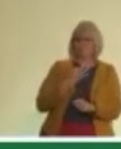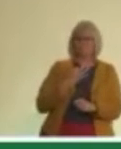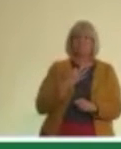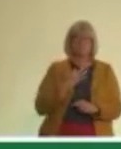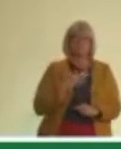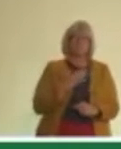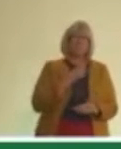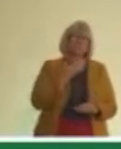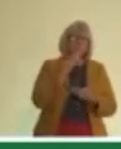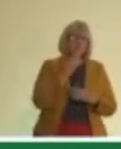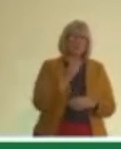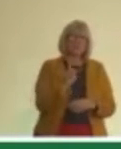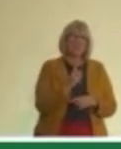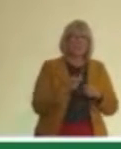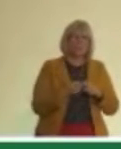the moment?